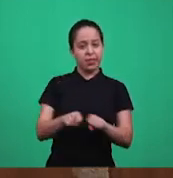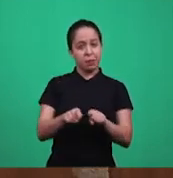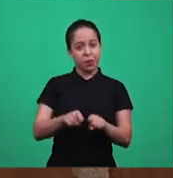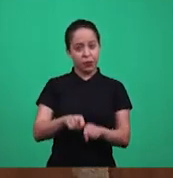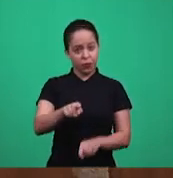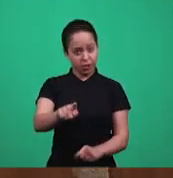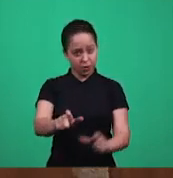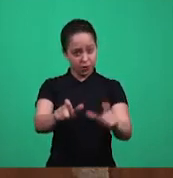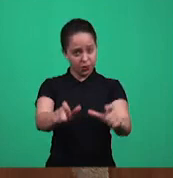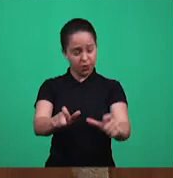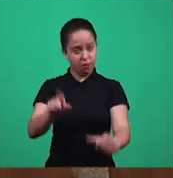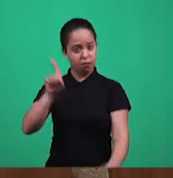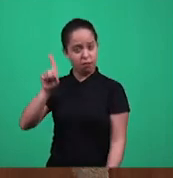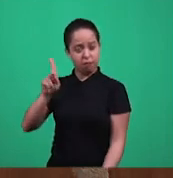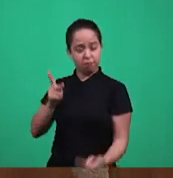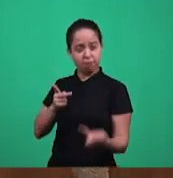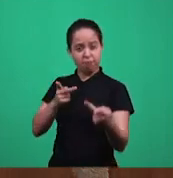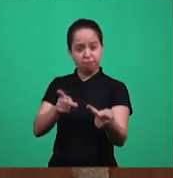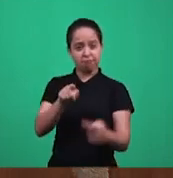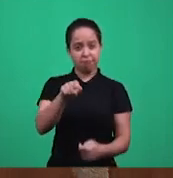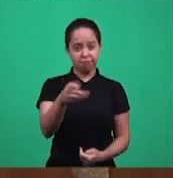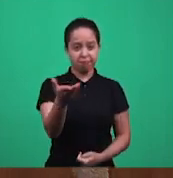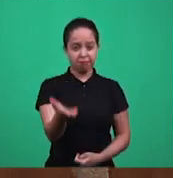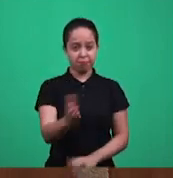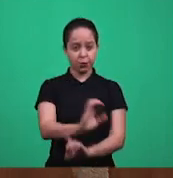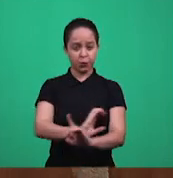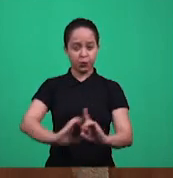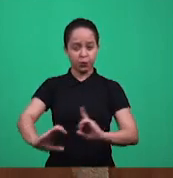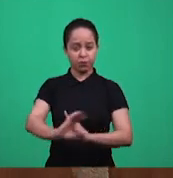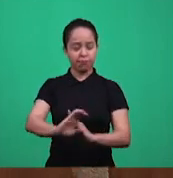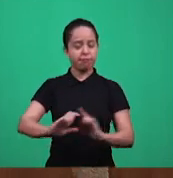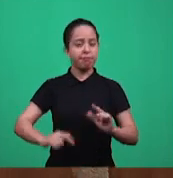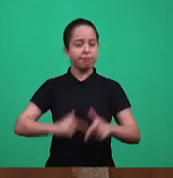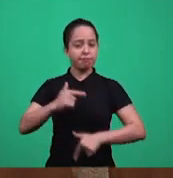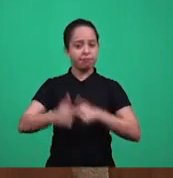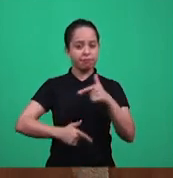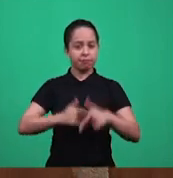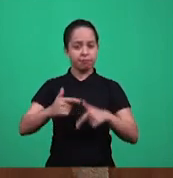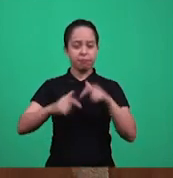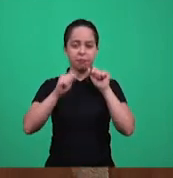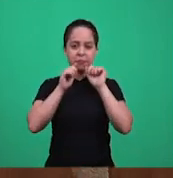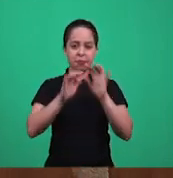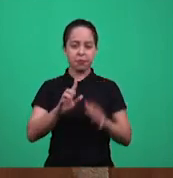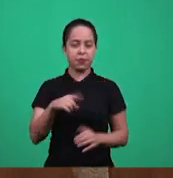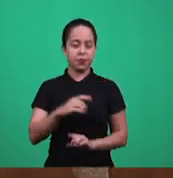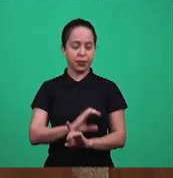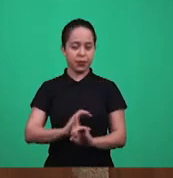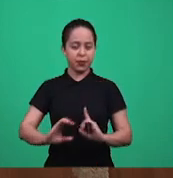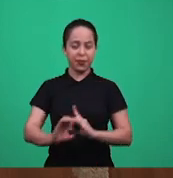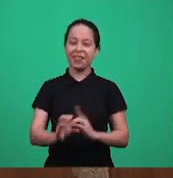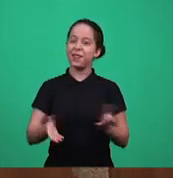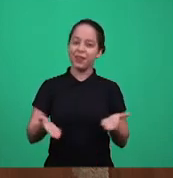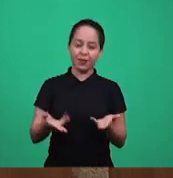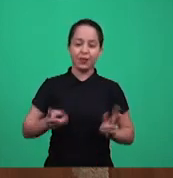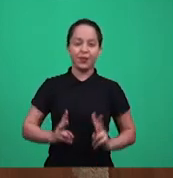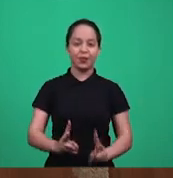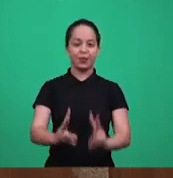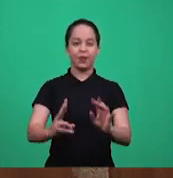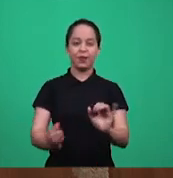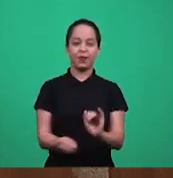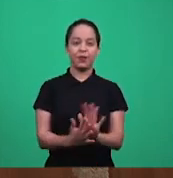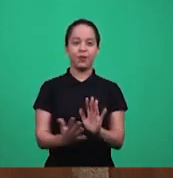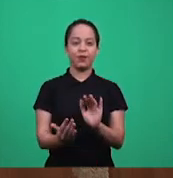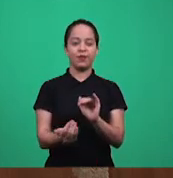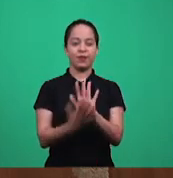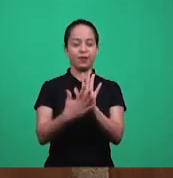and there where you're at, participating in the service, operating in our lives, and blessing us. Let